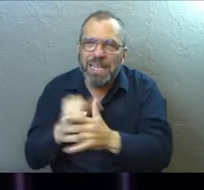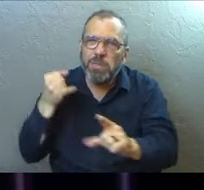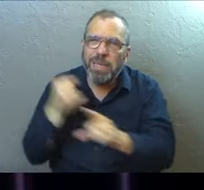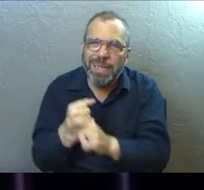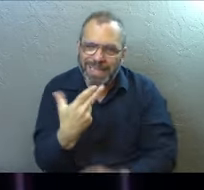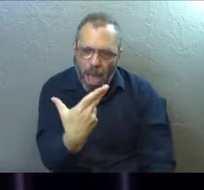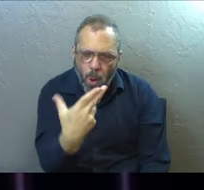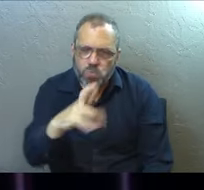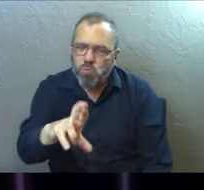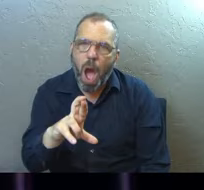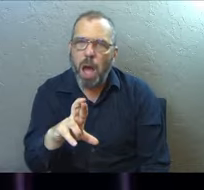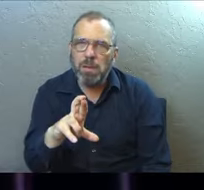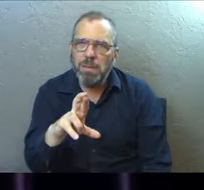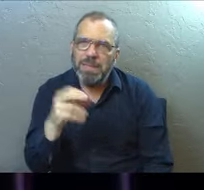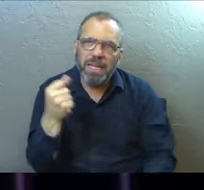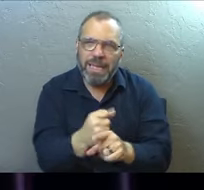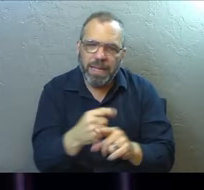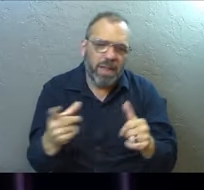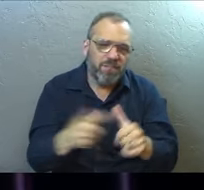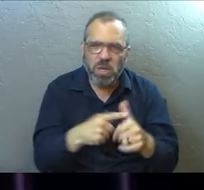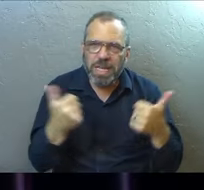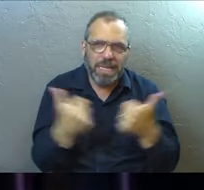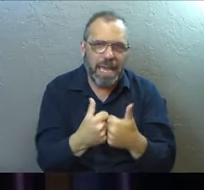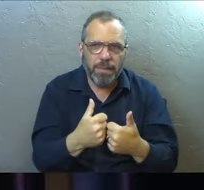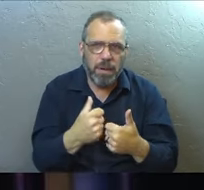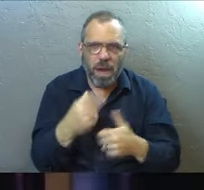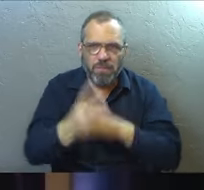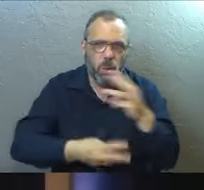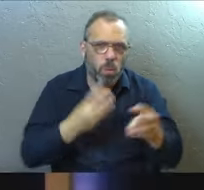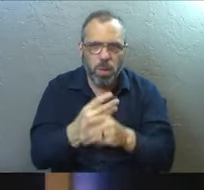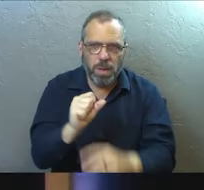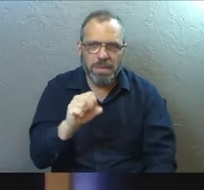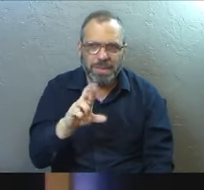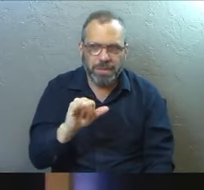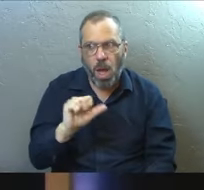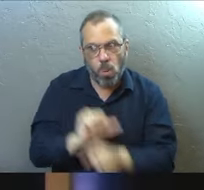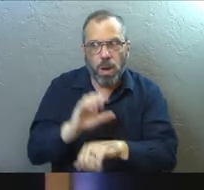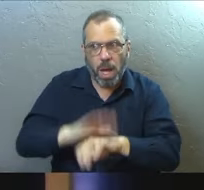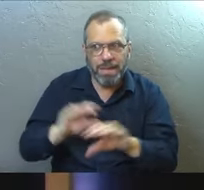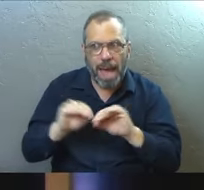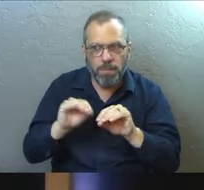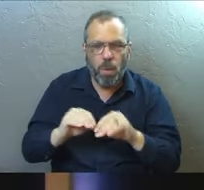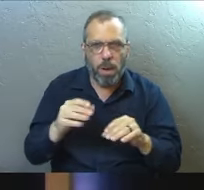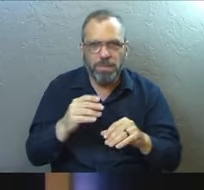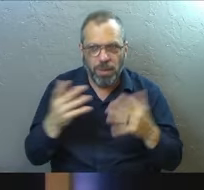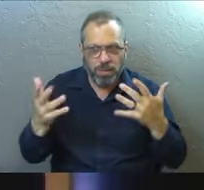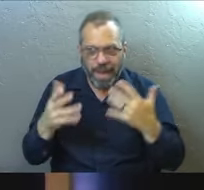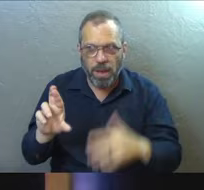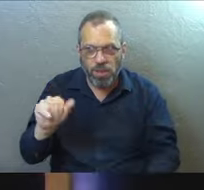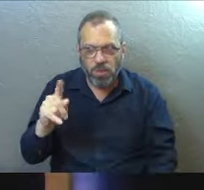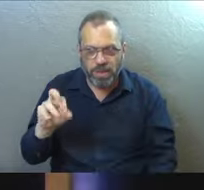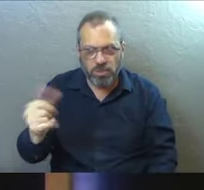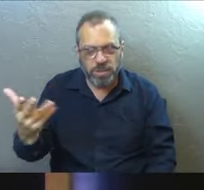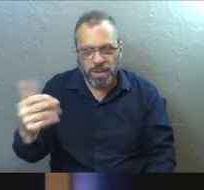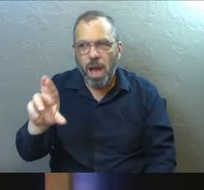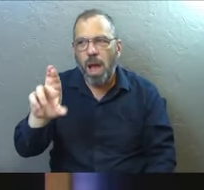there and hit that home run to win game one of the World Series. Okay? And then we need to work on that more moving forward, Rangers.